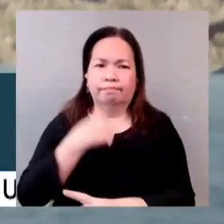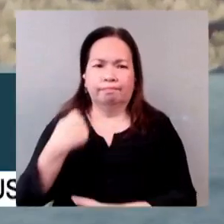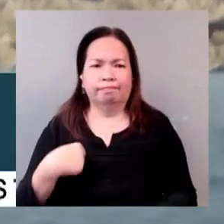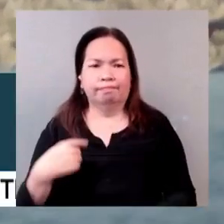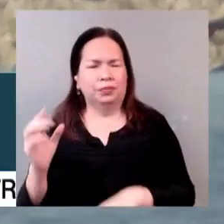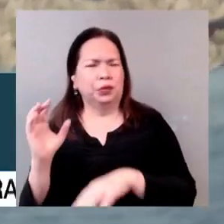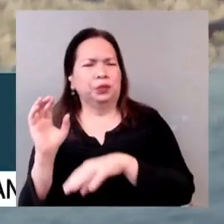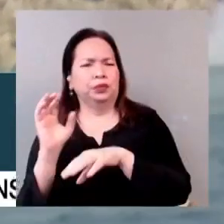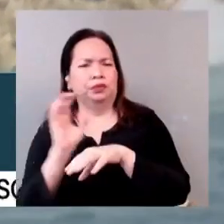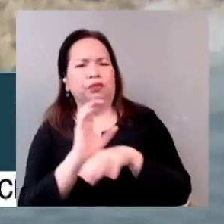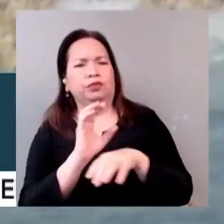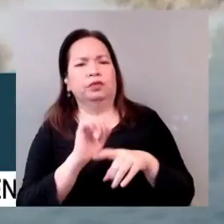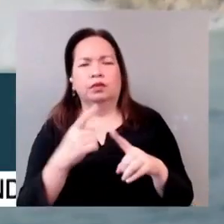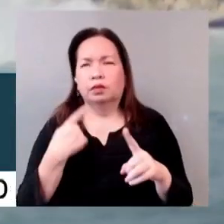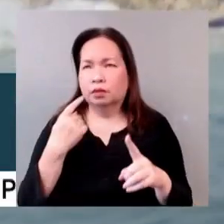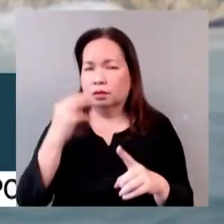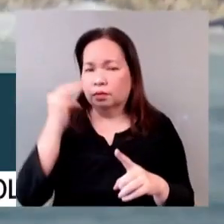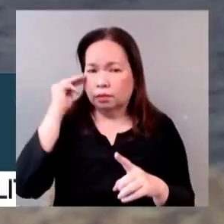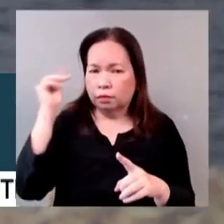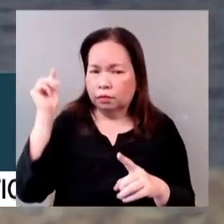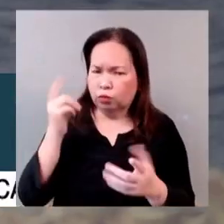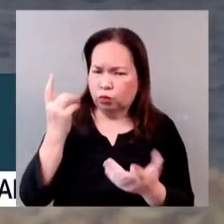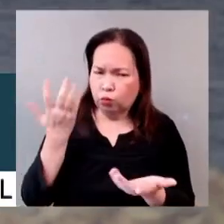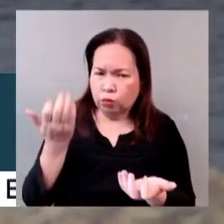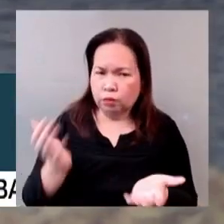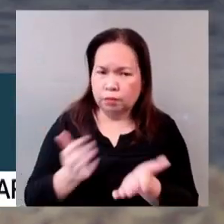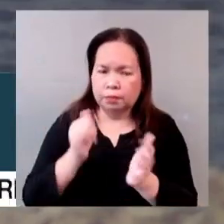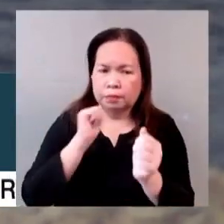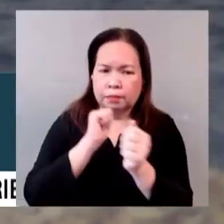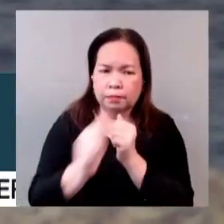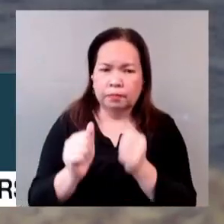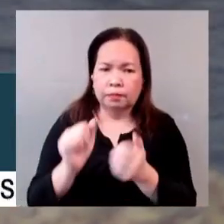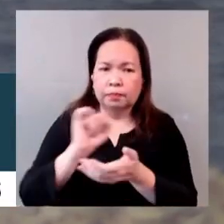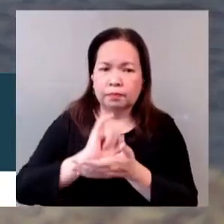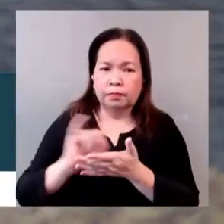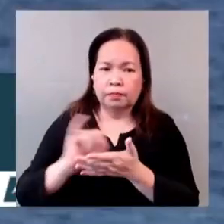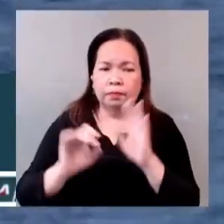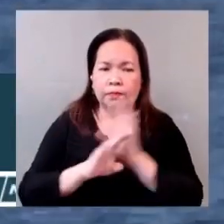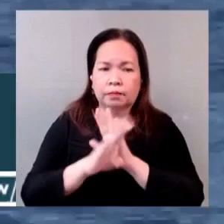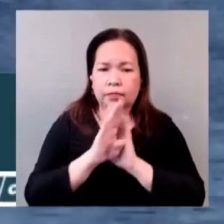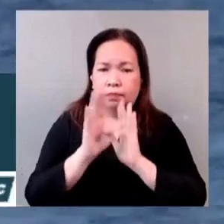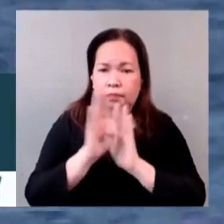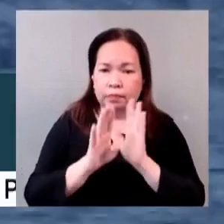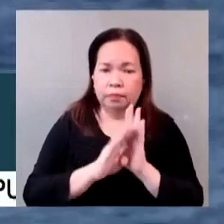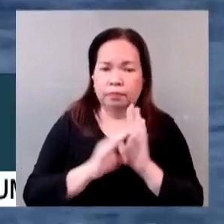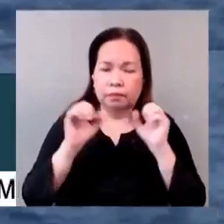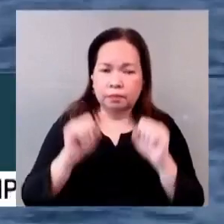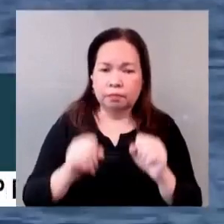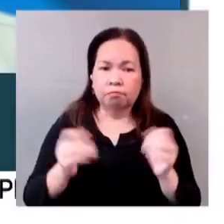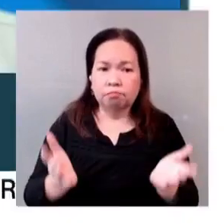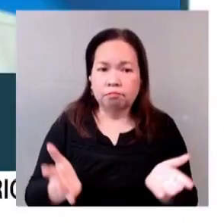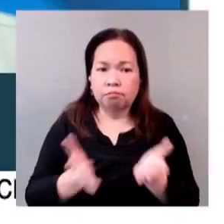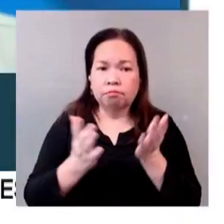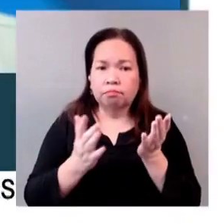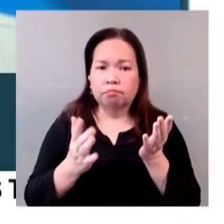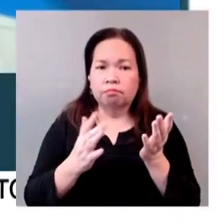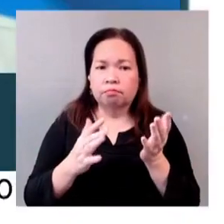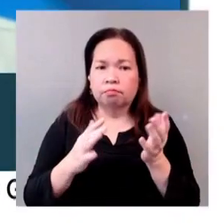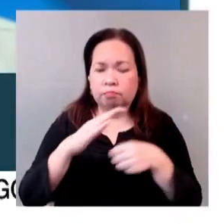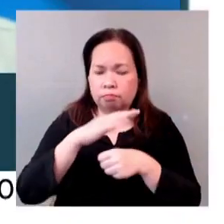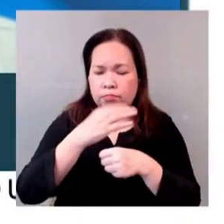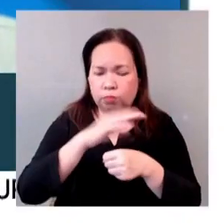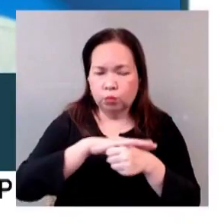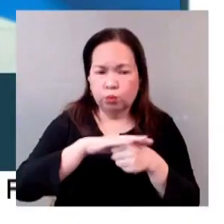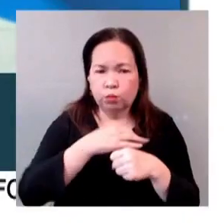passage of the Philippine Defense Industry Development Bill, which seeks to promote local production of defense equipment. As for the budget,